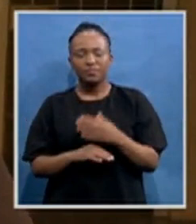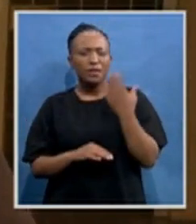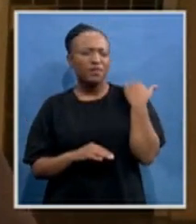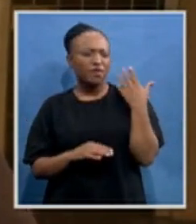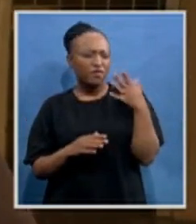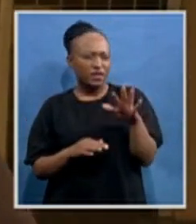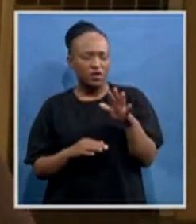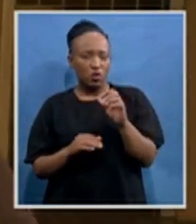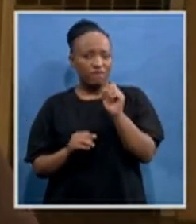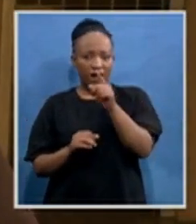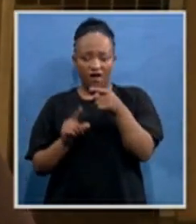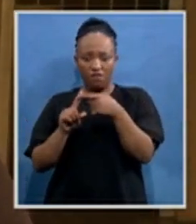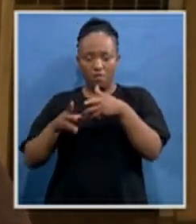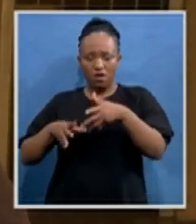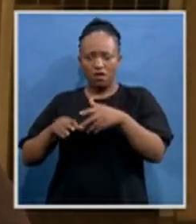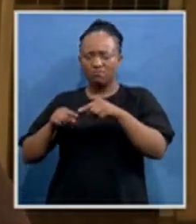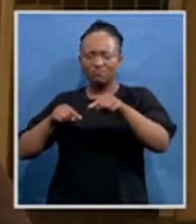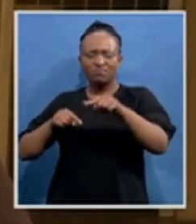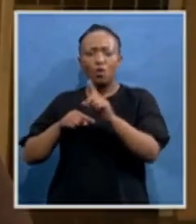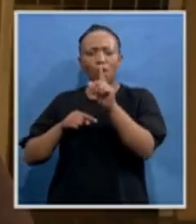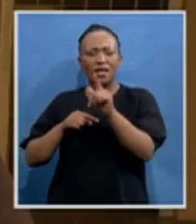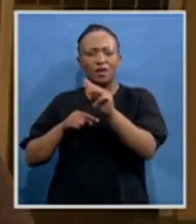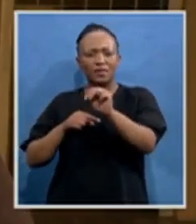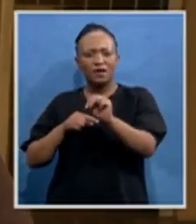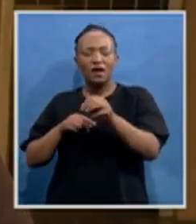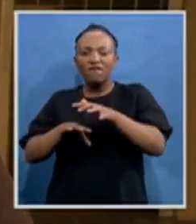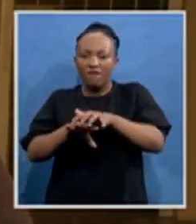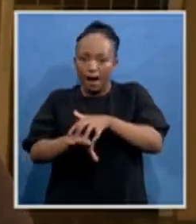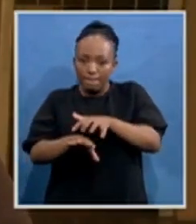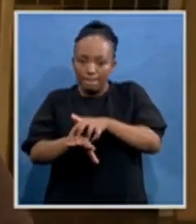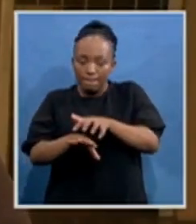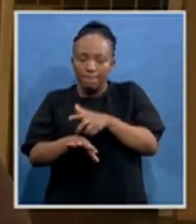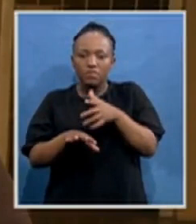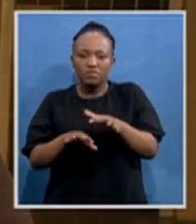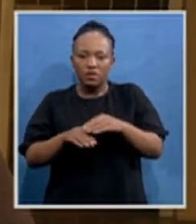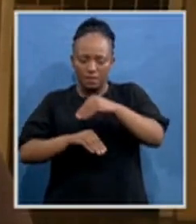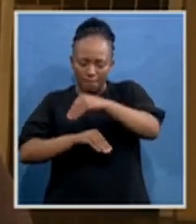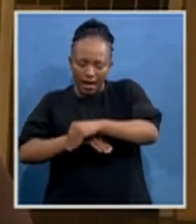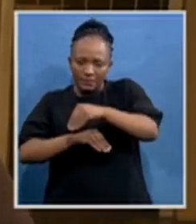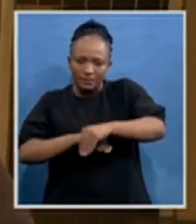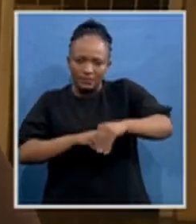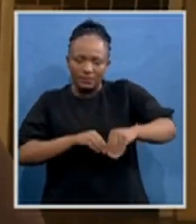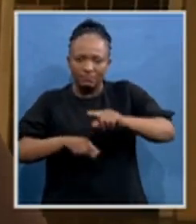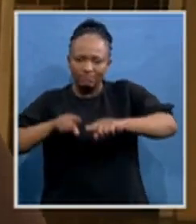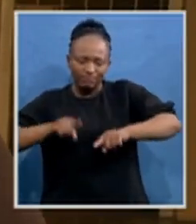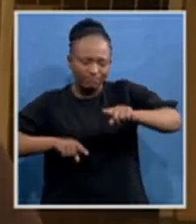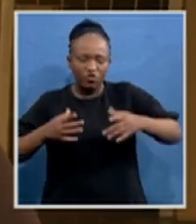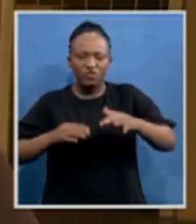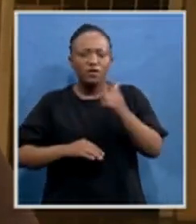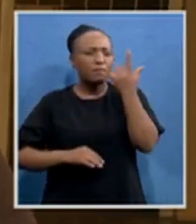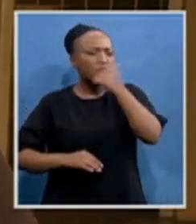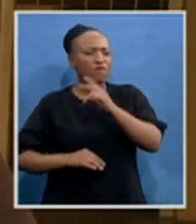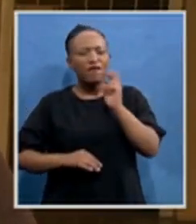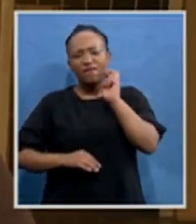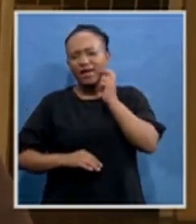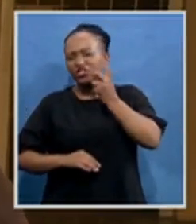so, where there's a farm where they plant all kinds of produce. We saw the most beautiful vegetables, an array of it, that's also